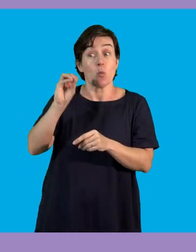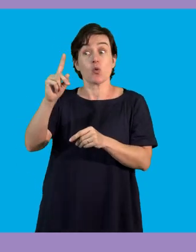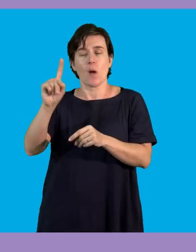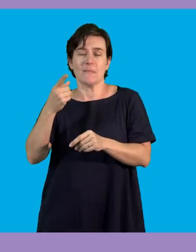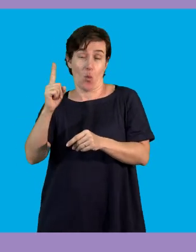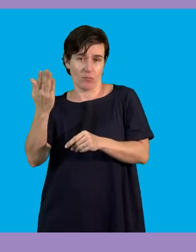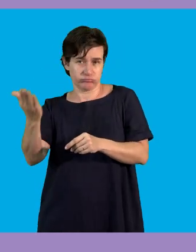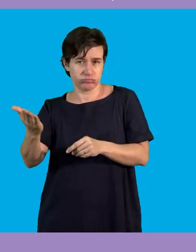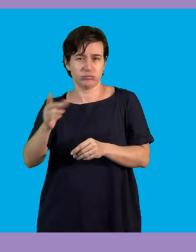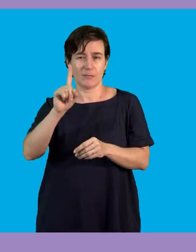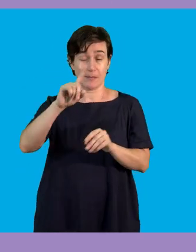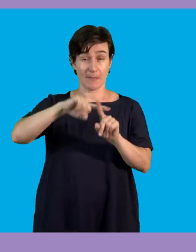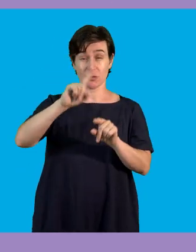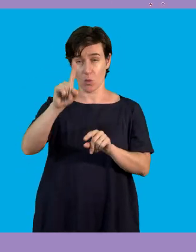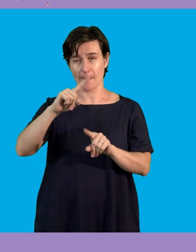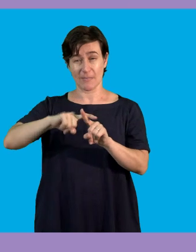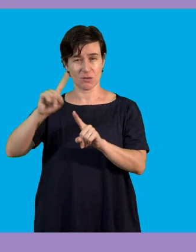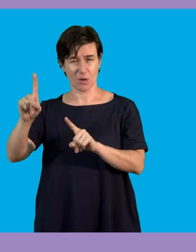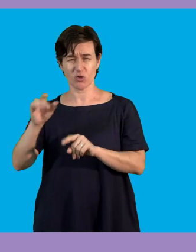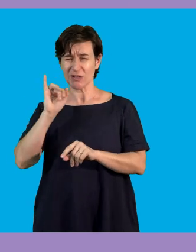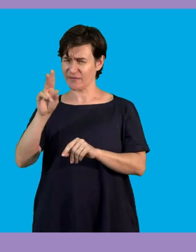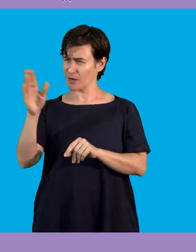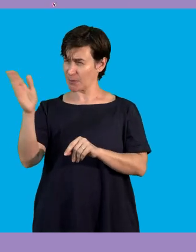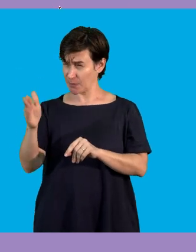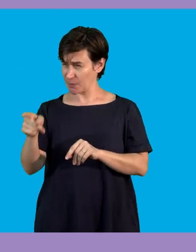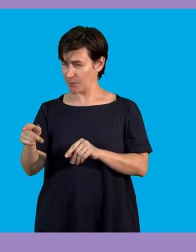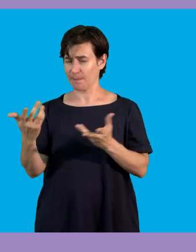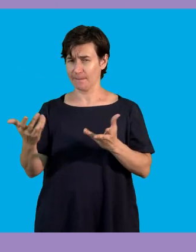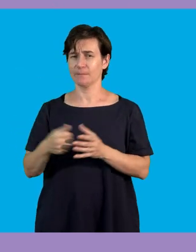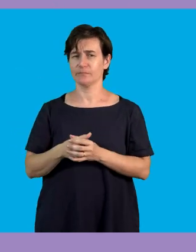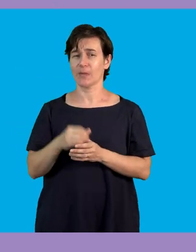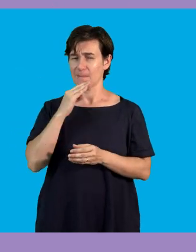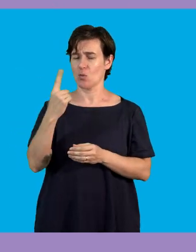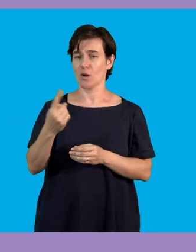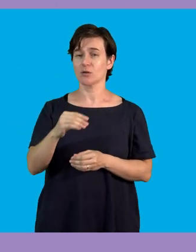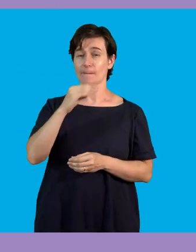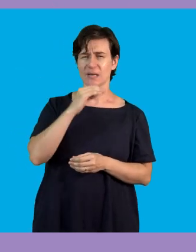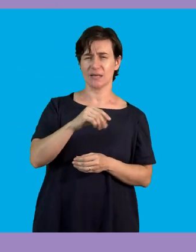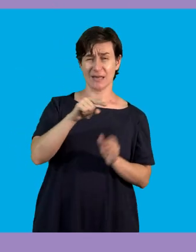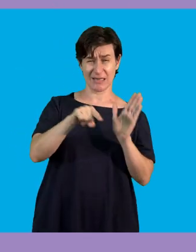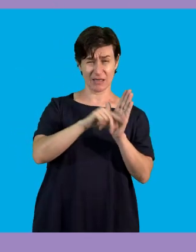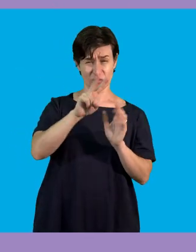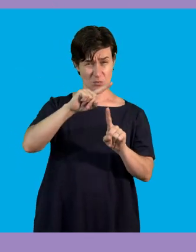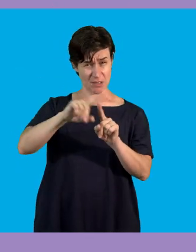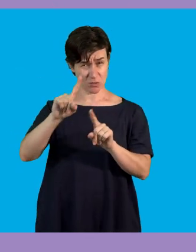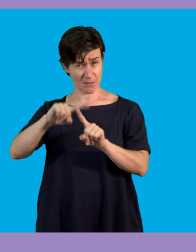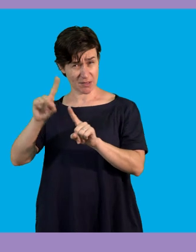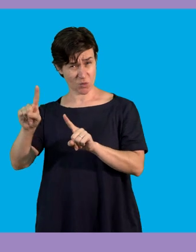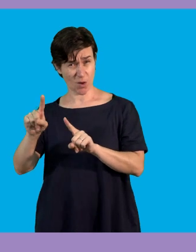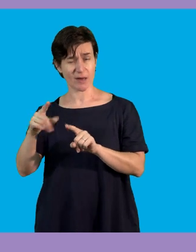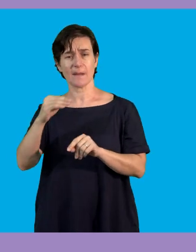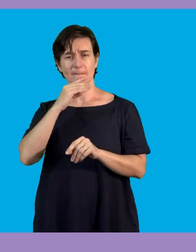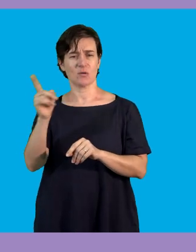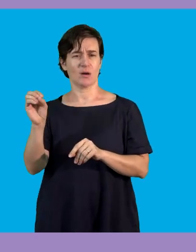sorry, and plus 1 CD. That would mean those would eliminate and give us 0. And the answer for the expression